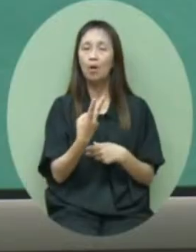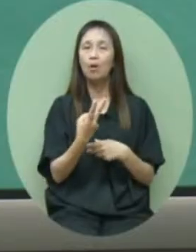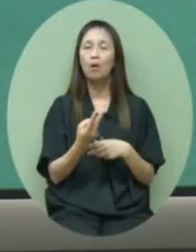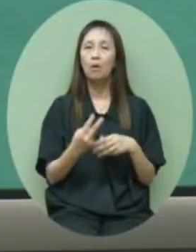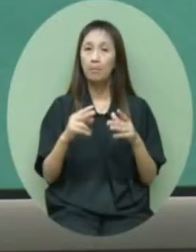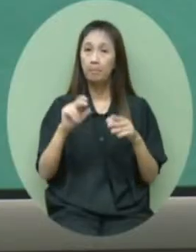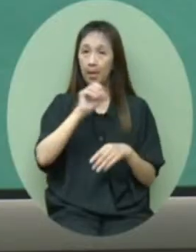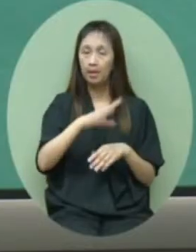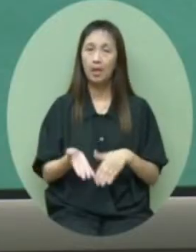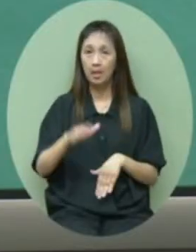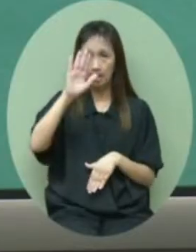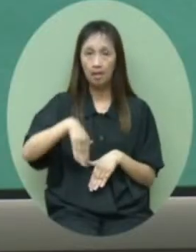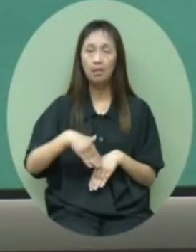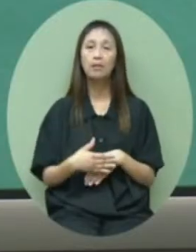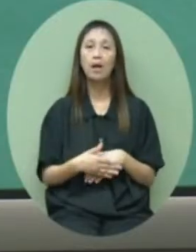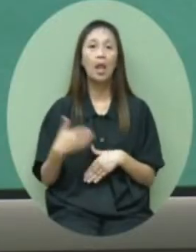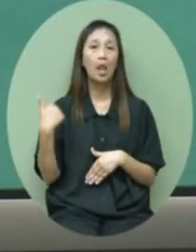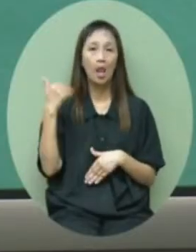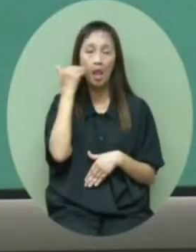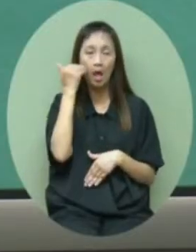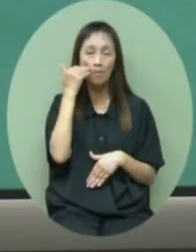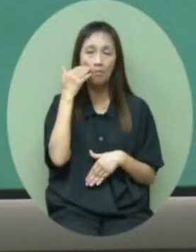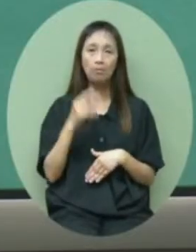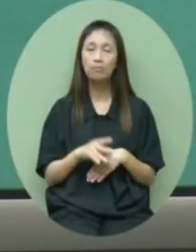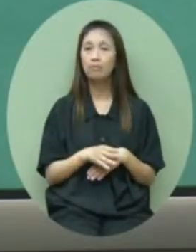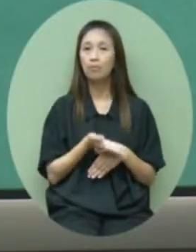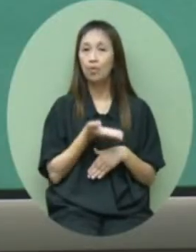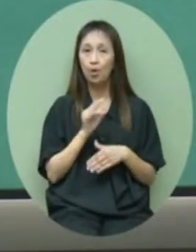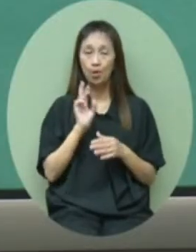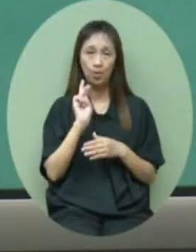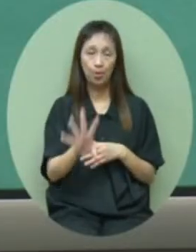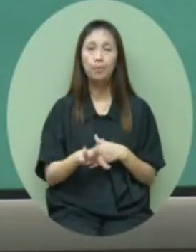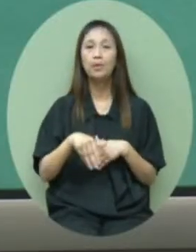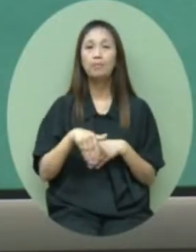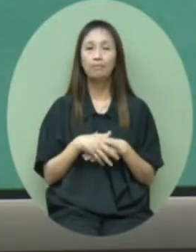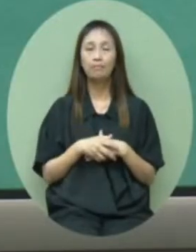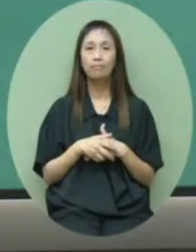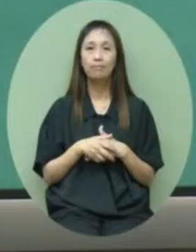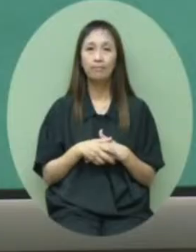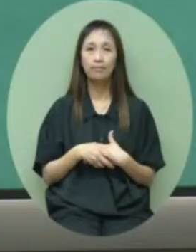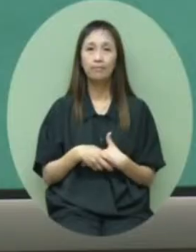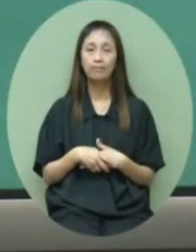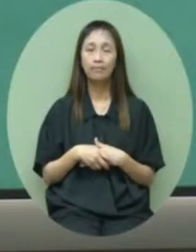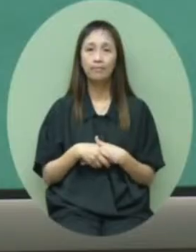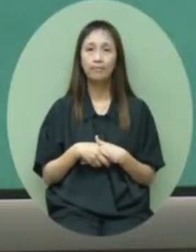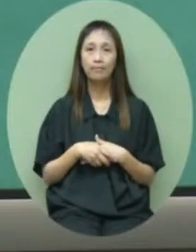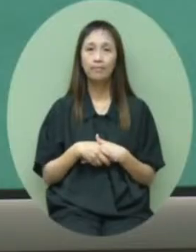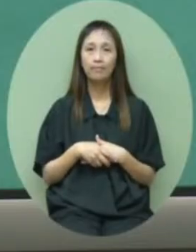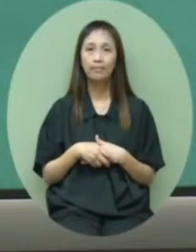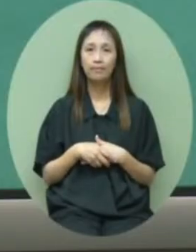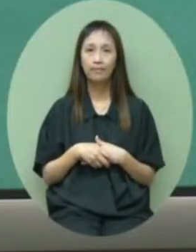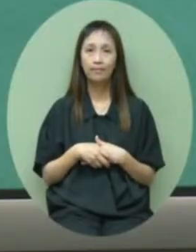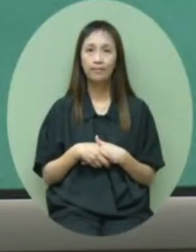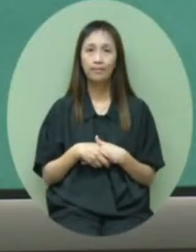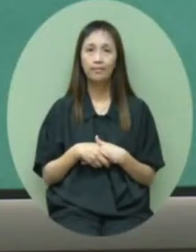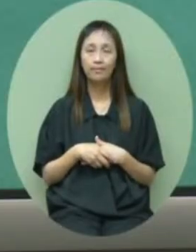you're called, please introduce the media outlet you represent and ask not more than 2 questions. In the middle, this